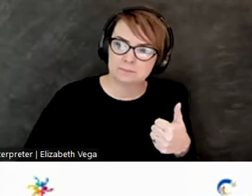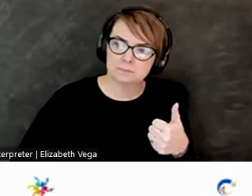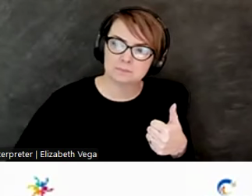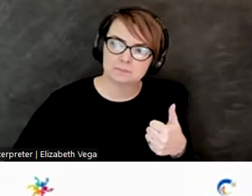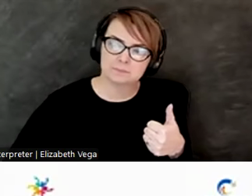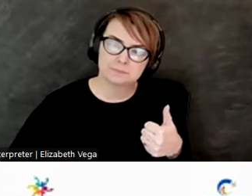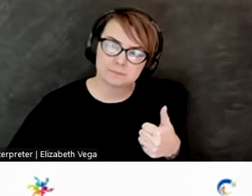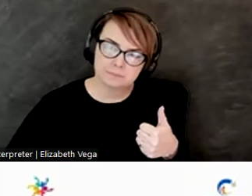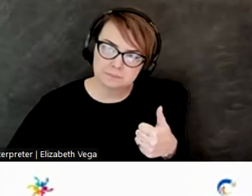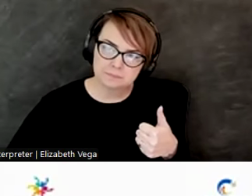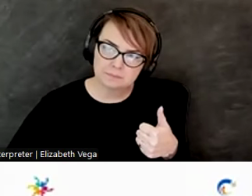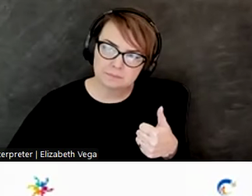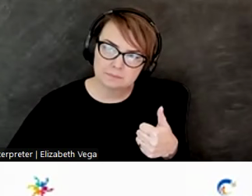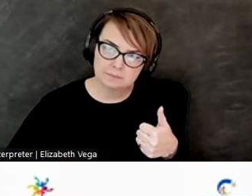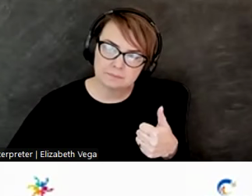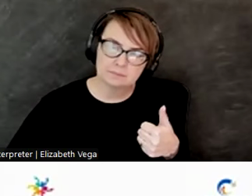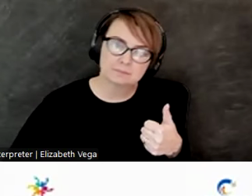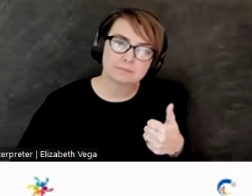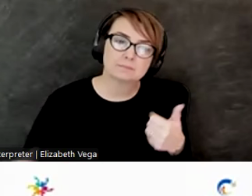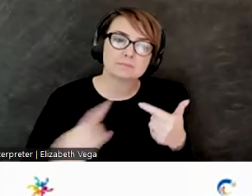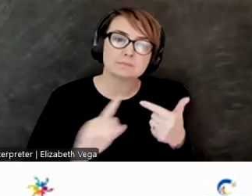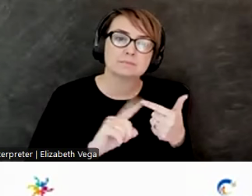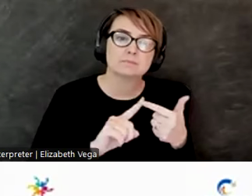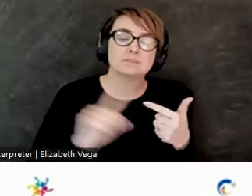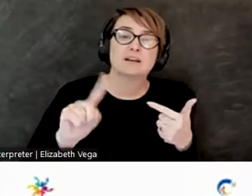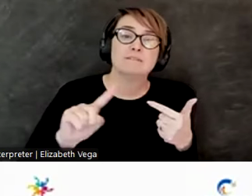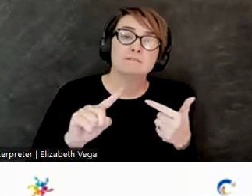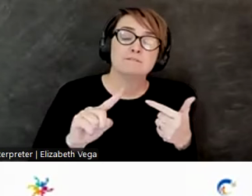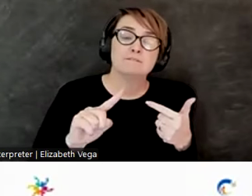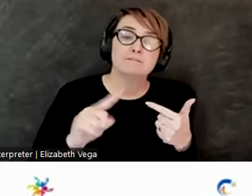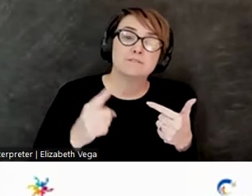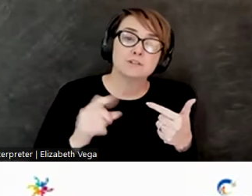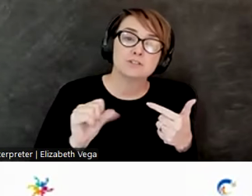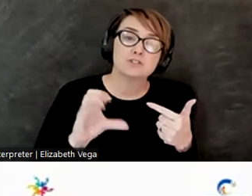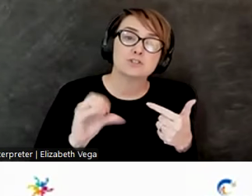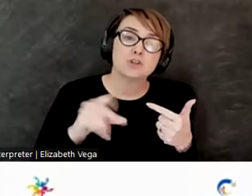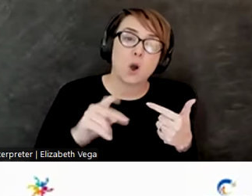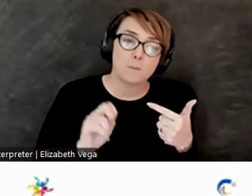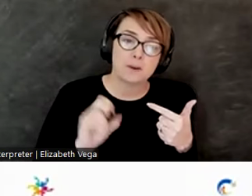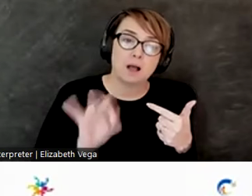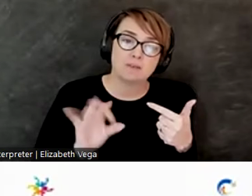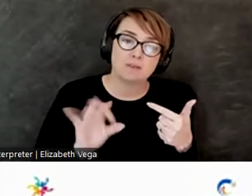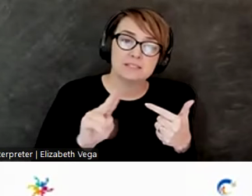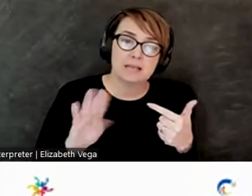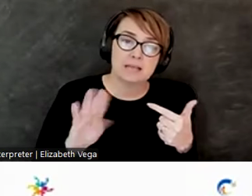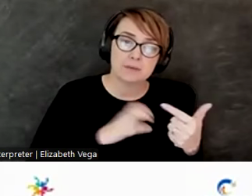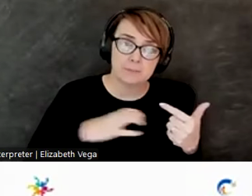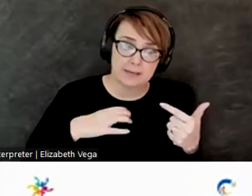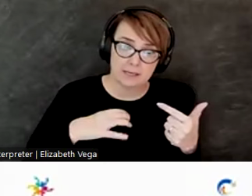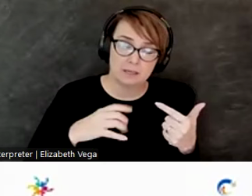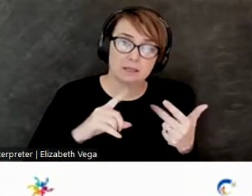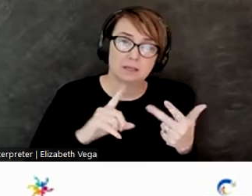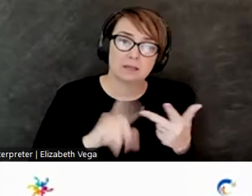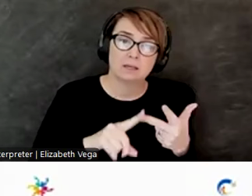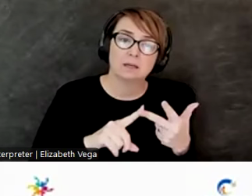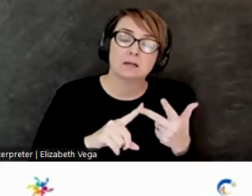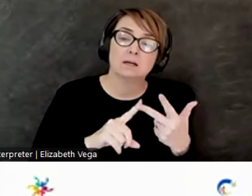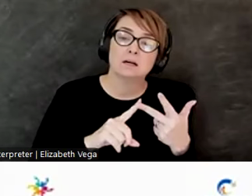the scope, this first scope of the subcommittee and being able to